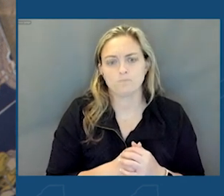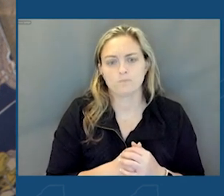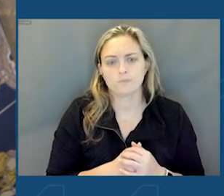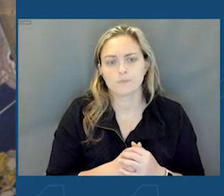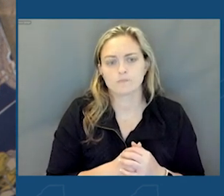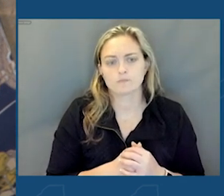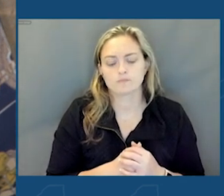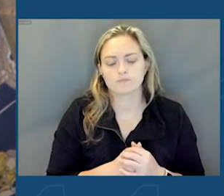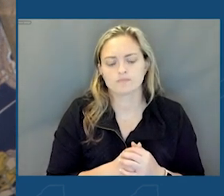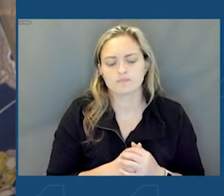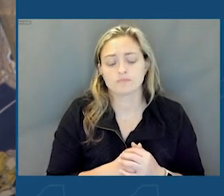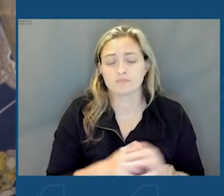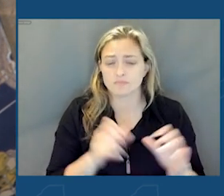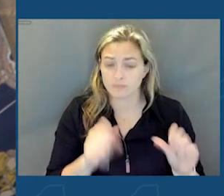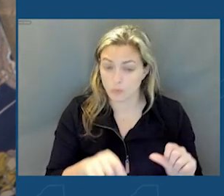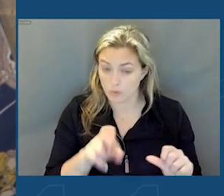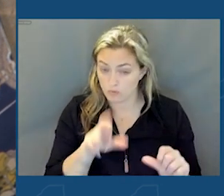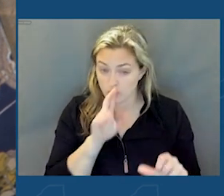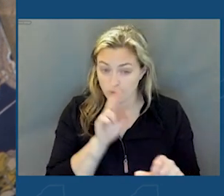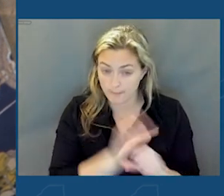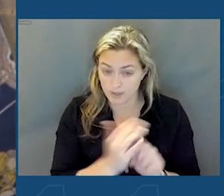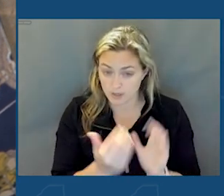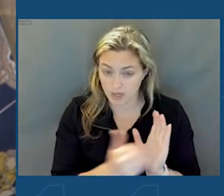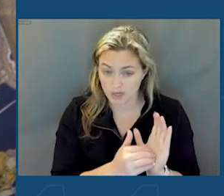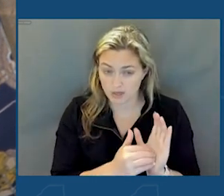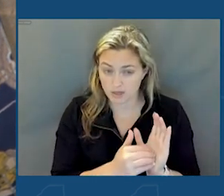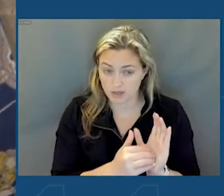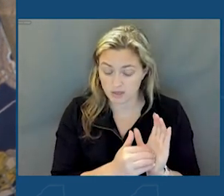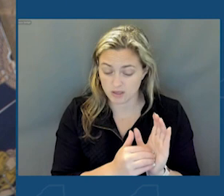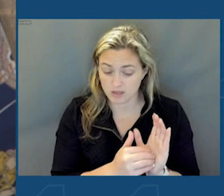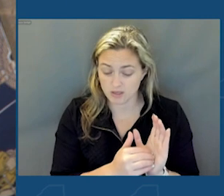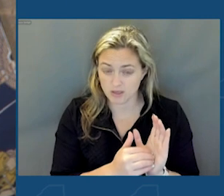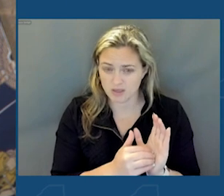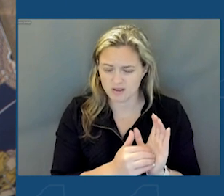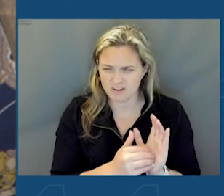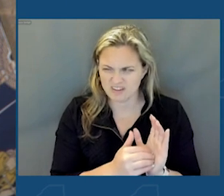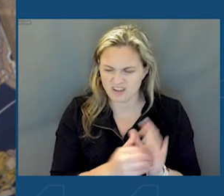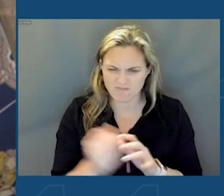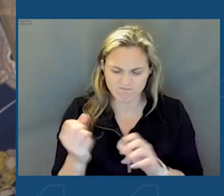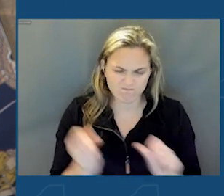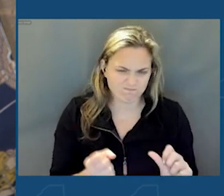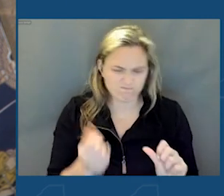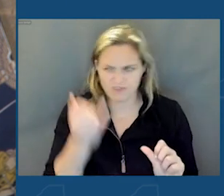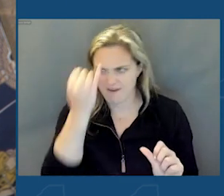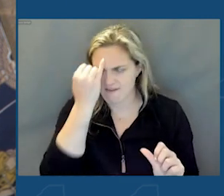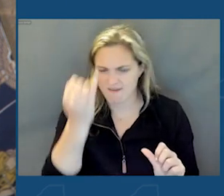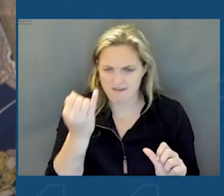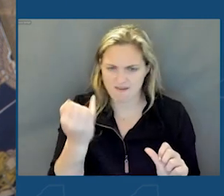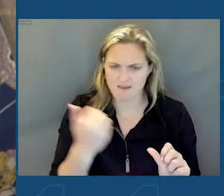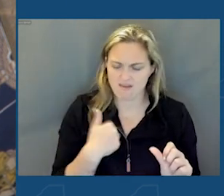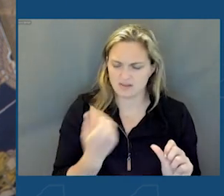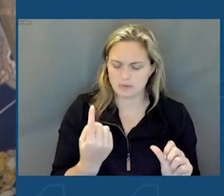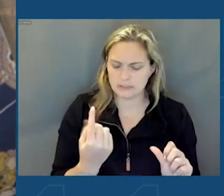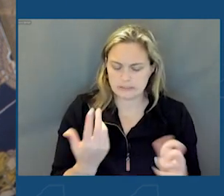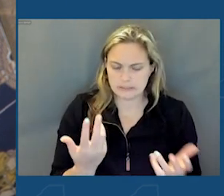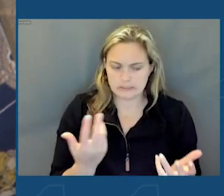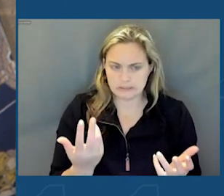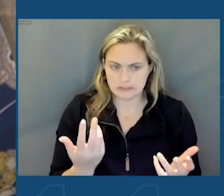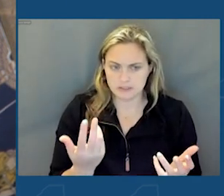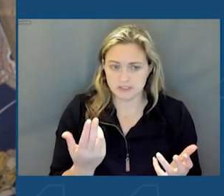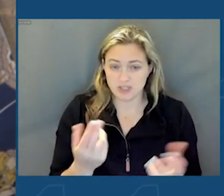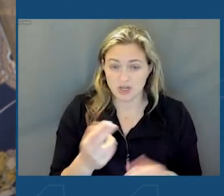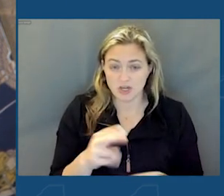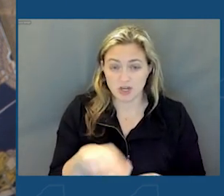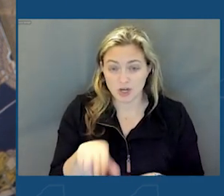Can we recommit to that audacious and bold idea of having something known as the United States